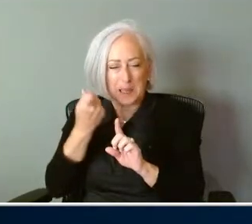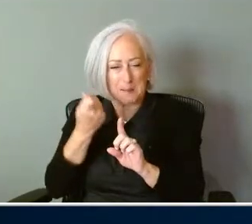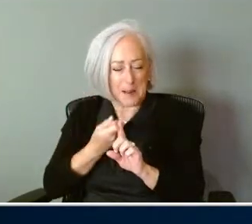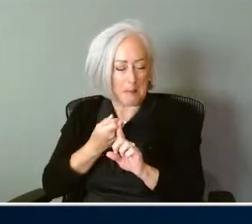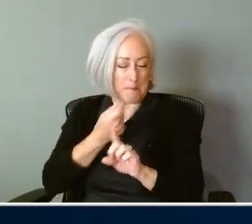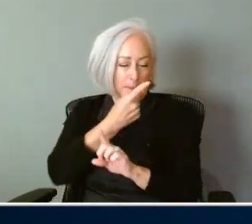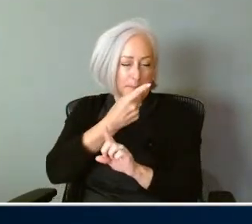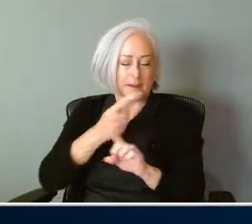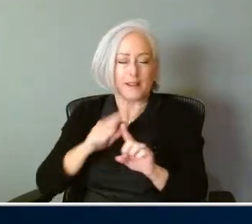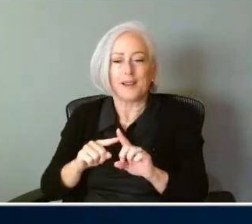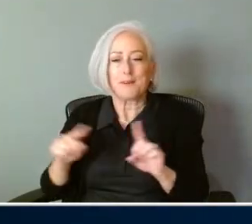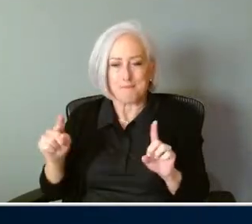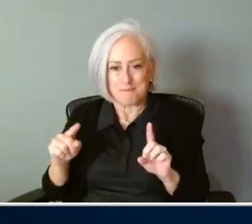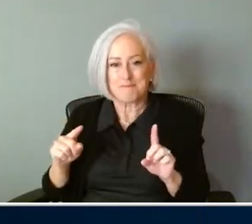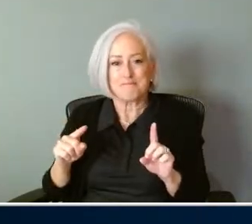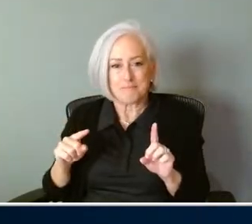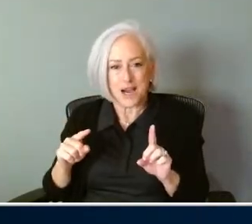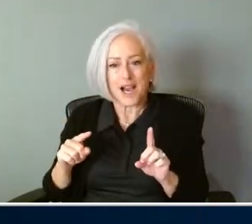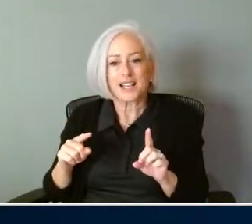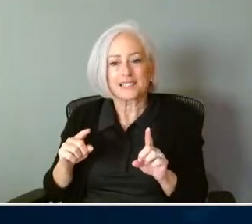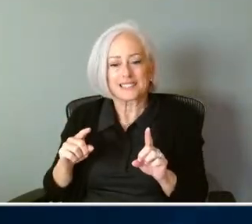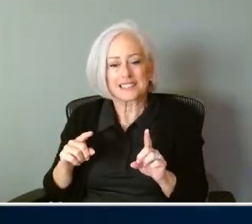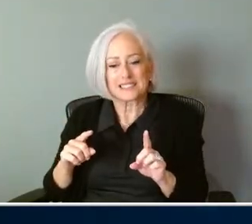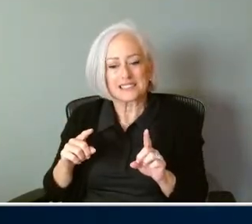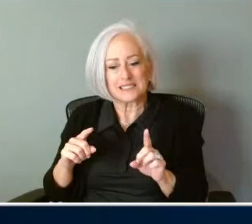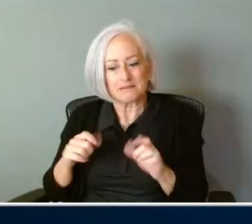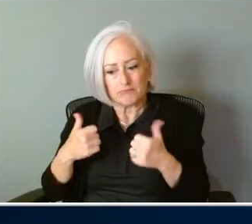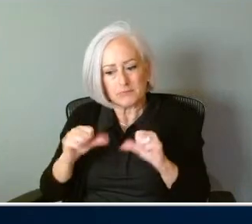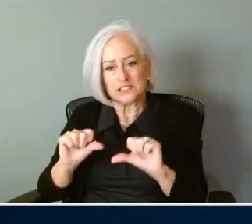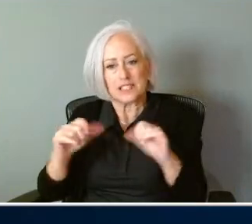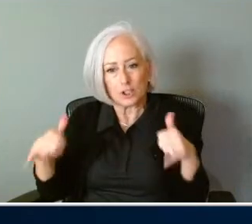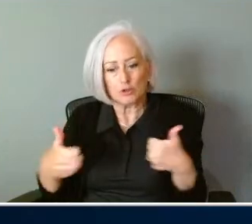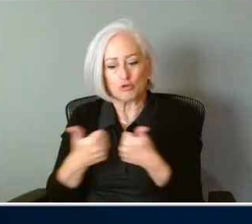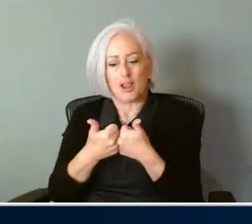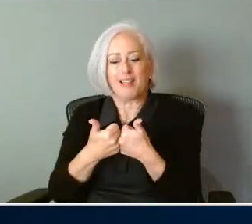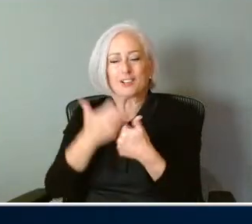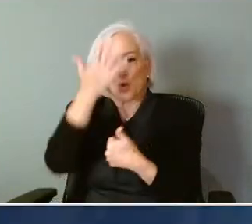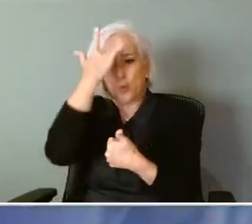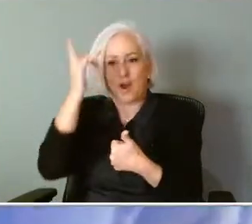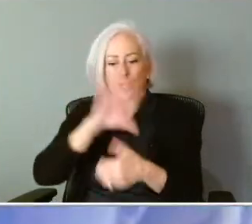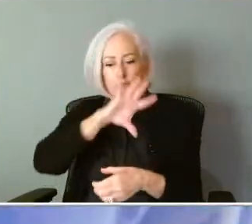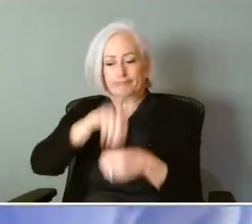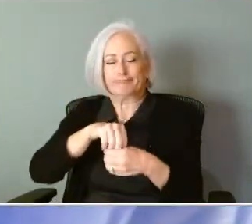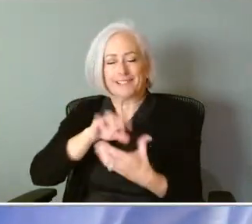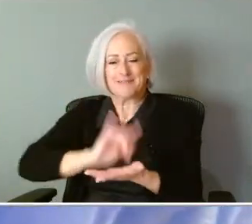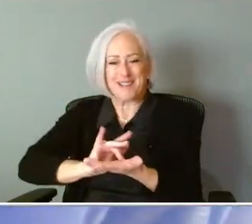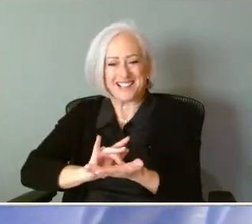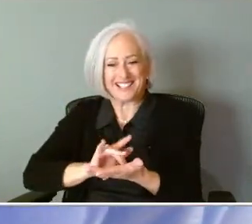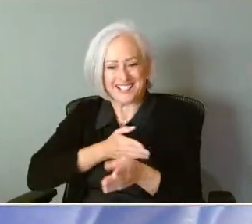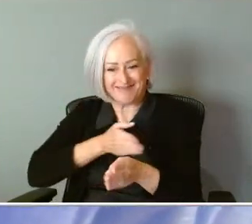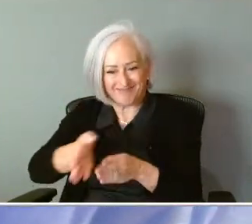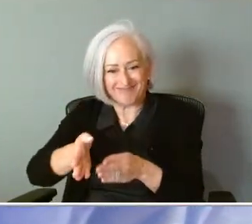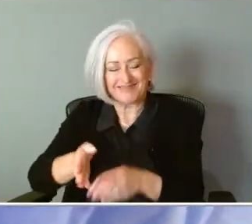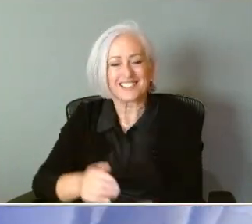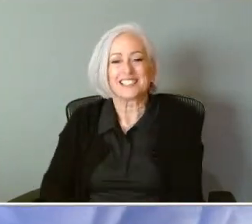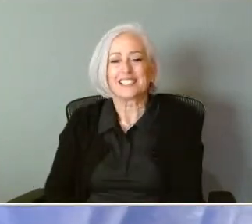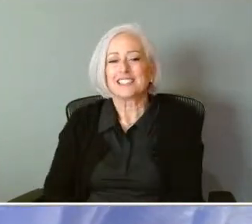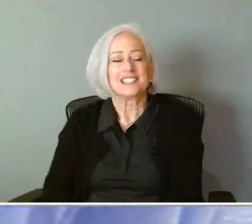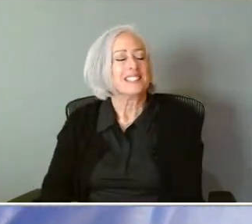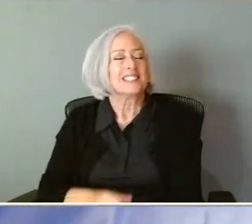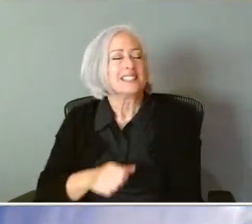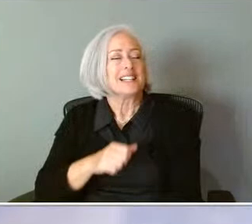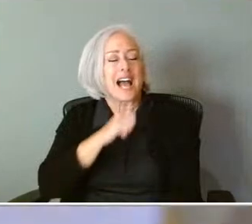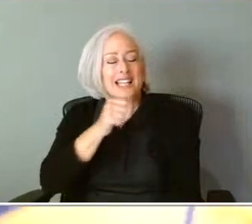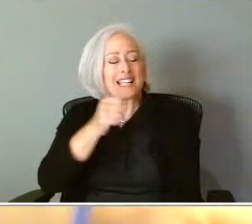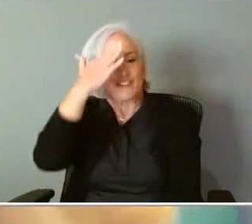of, challenge you in terms of what brought you to medicine in the first place. Well, and I think you said it's not lost on me with all these fancy